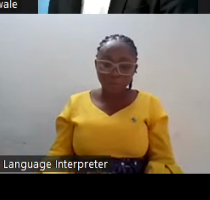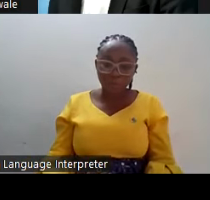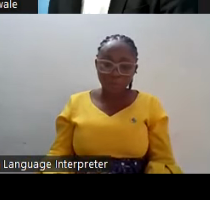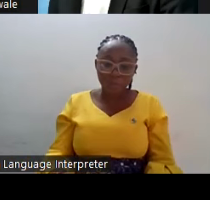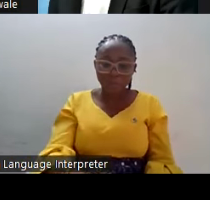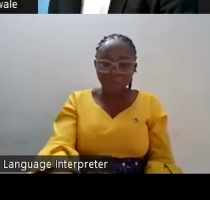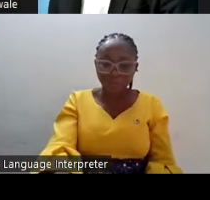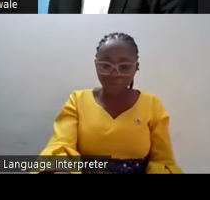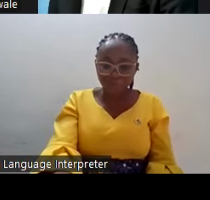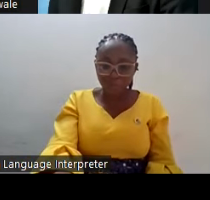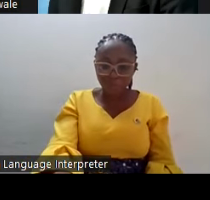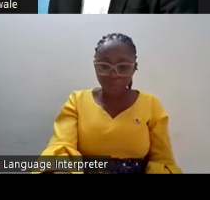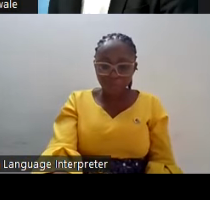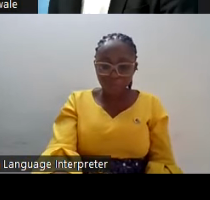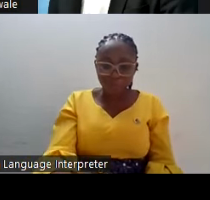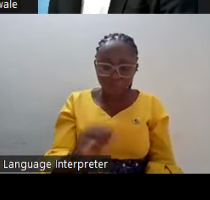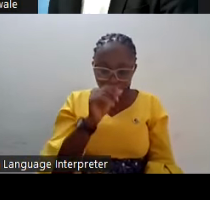Yeah.